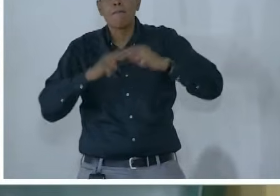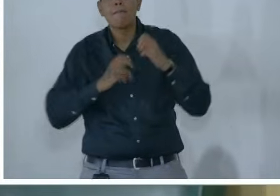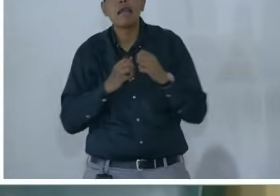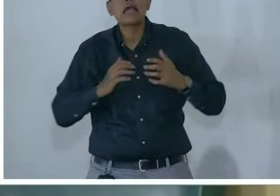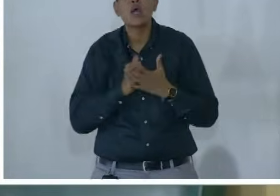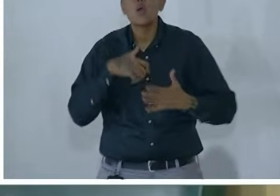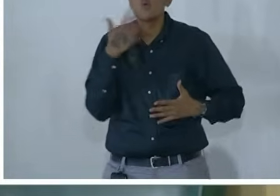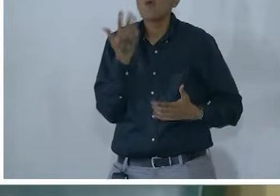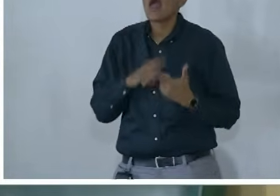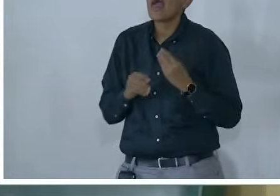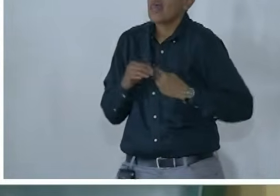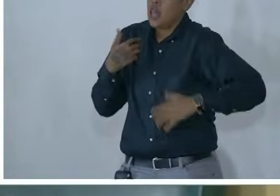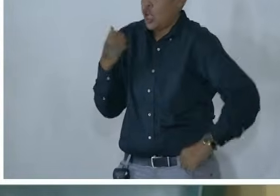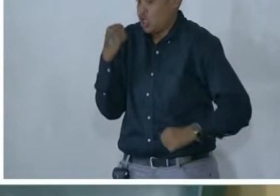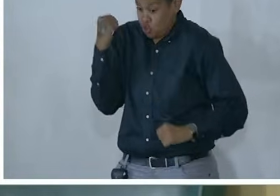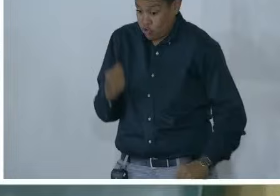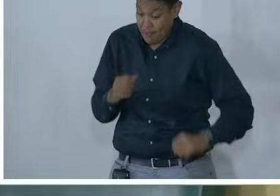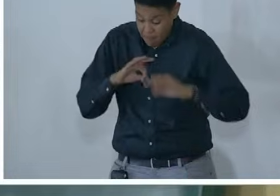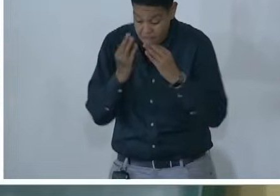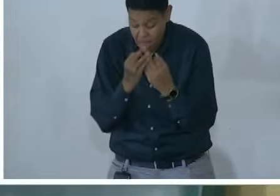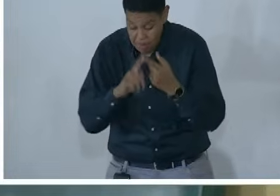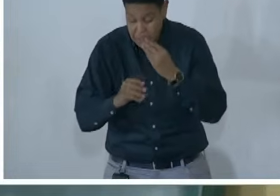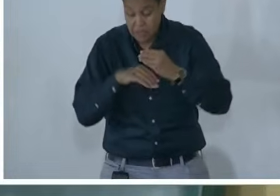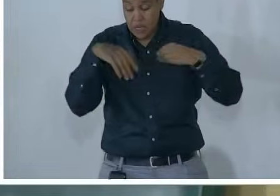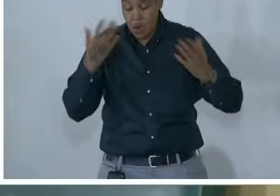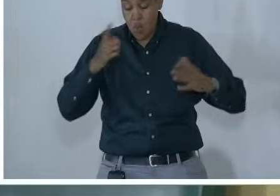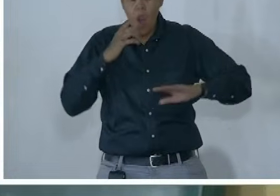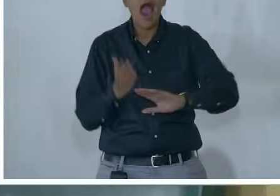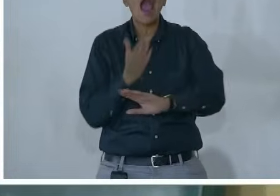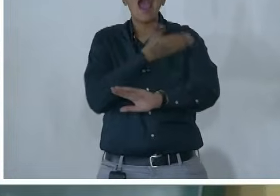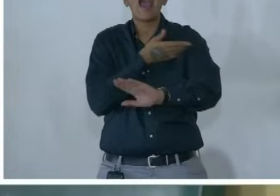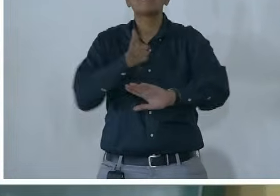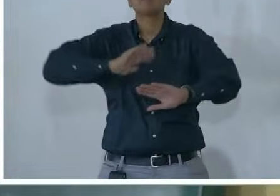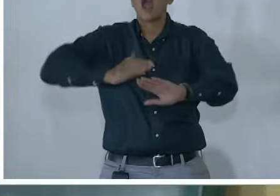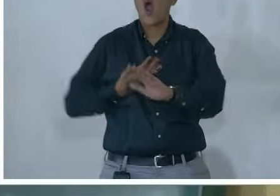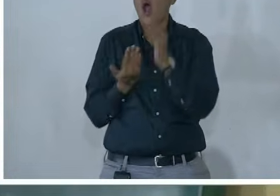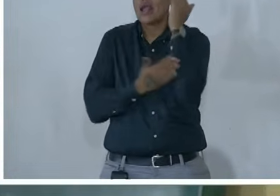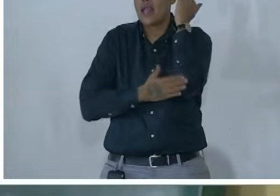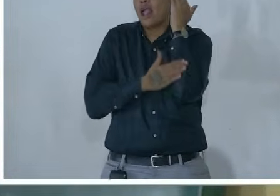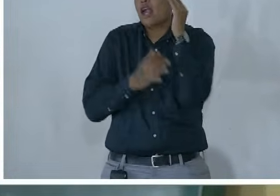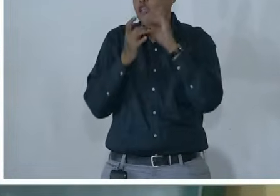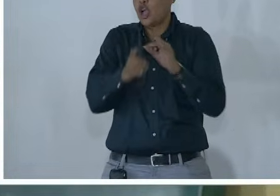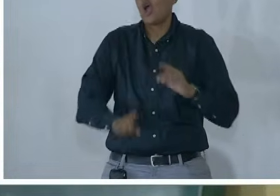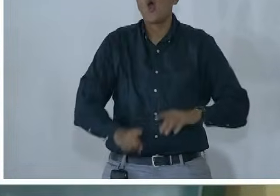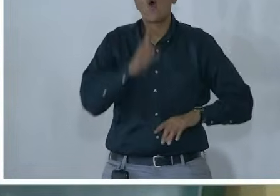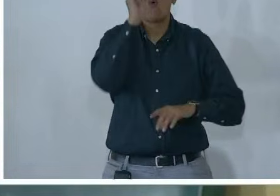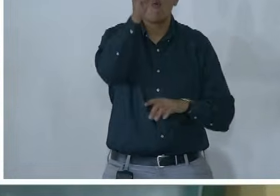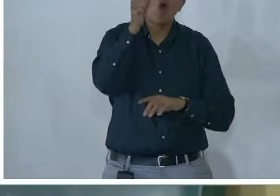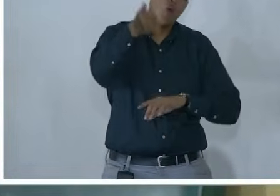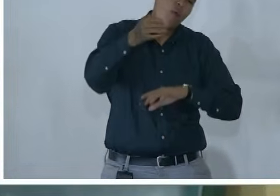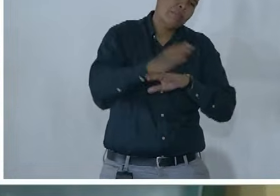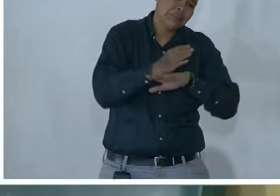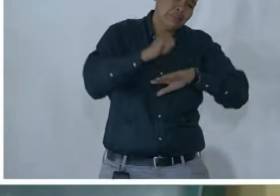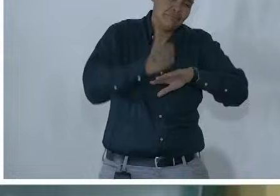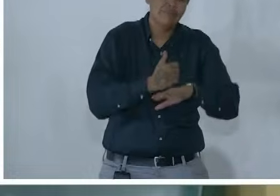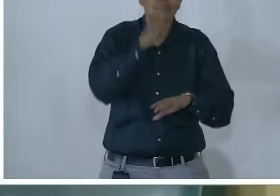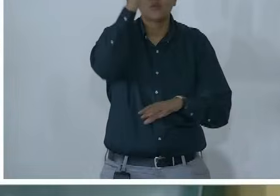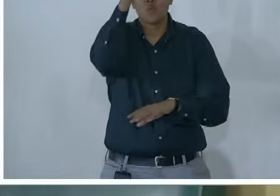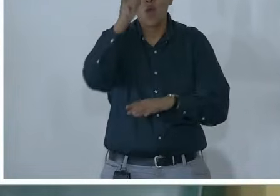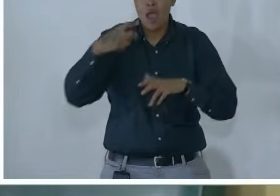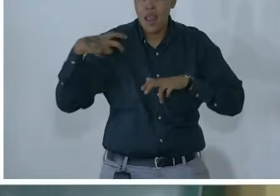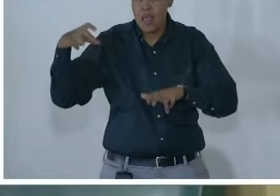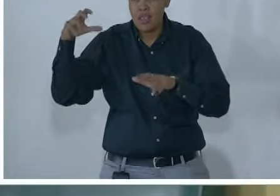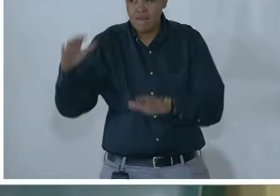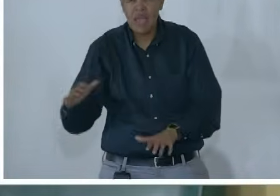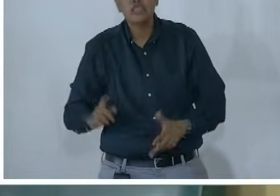wealth, strengthening families, and advancing our nation, one entrepreneur, one